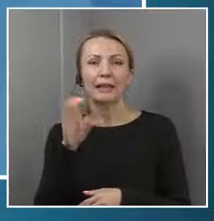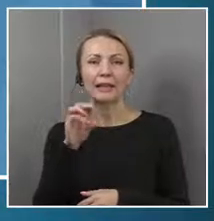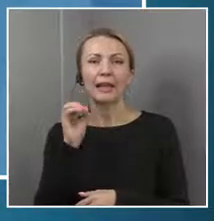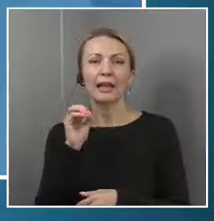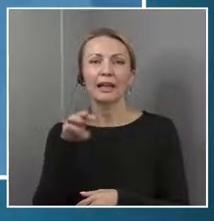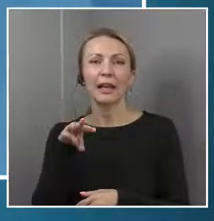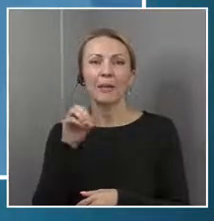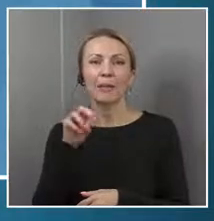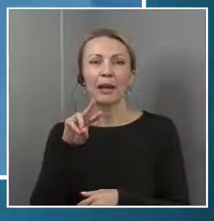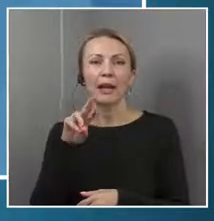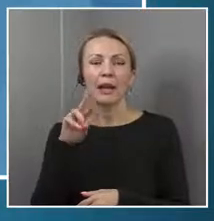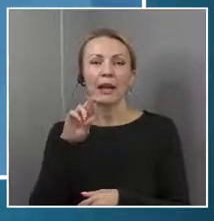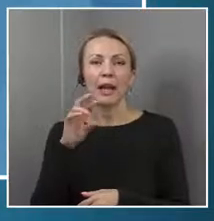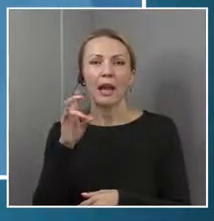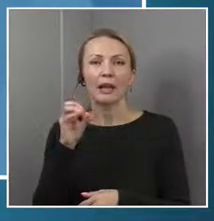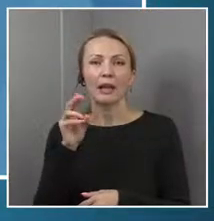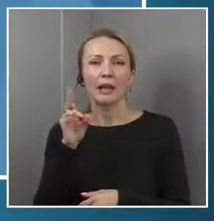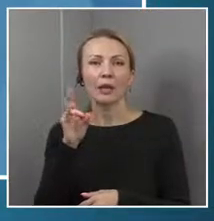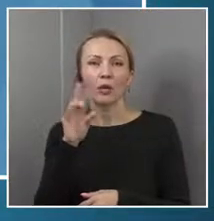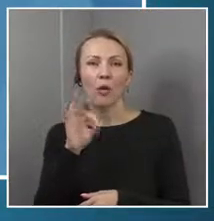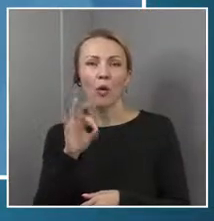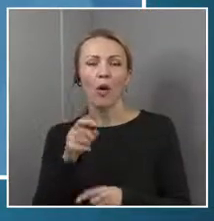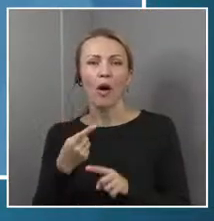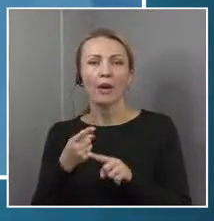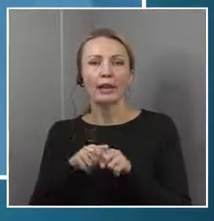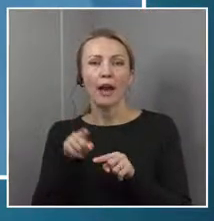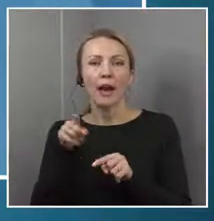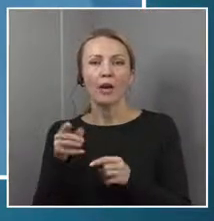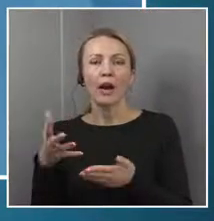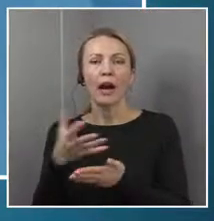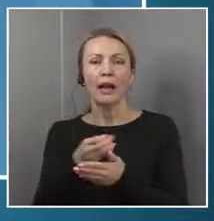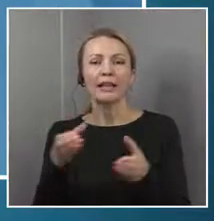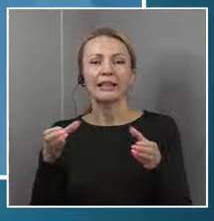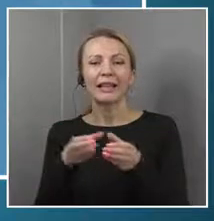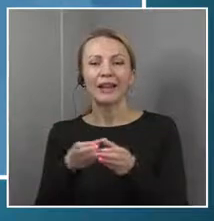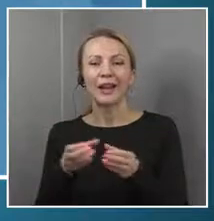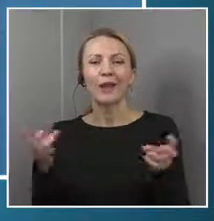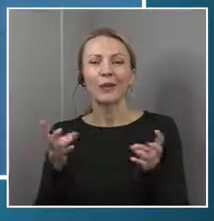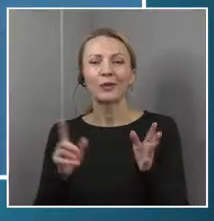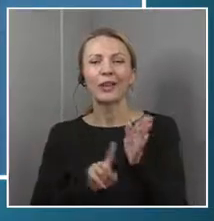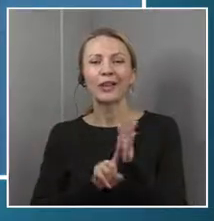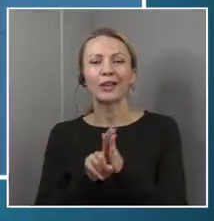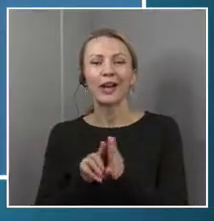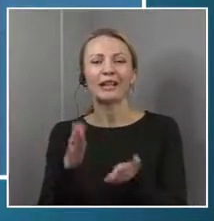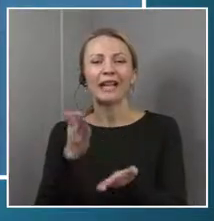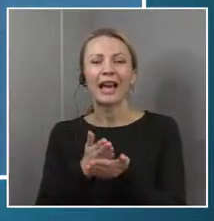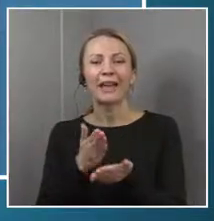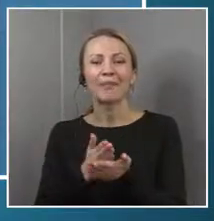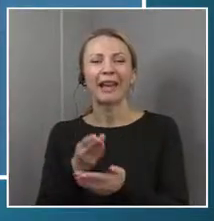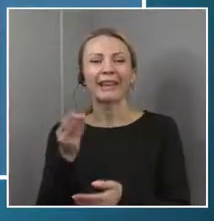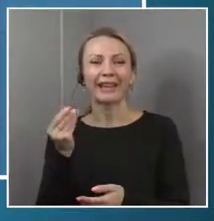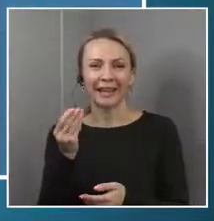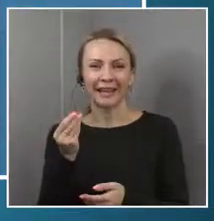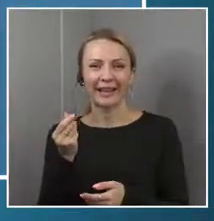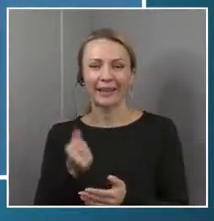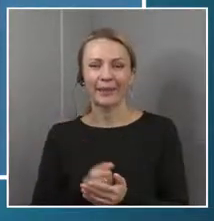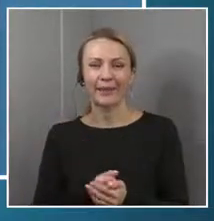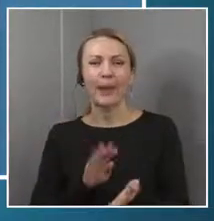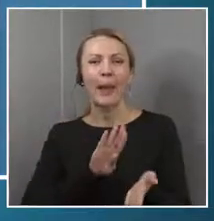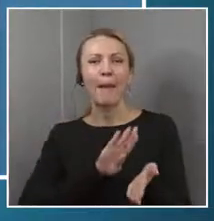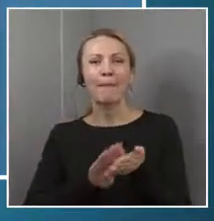is Denis Himeliani. I'm a collector. Before starting to collect, you need to have